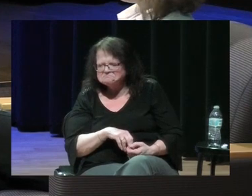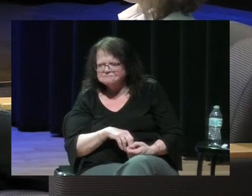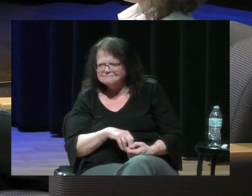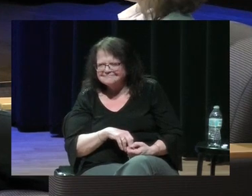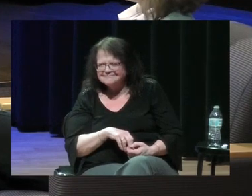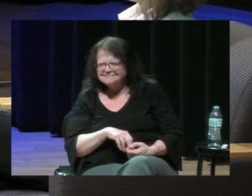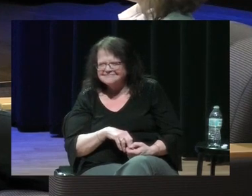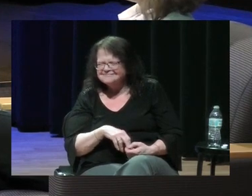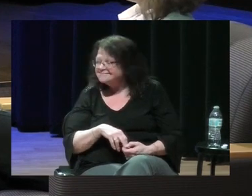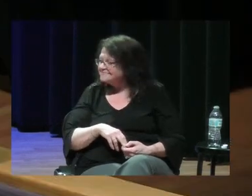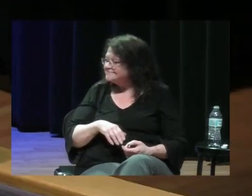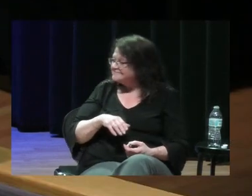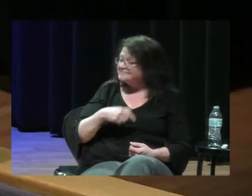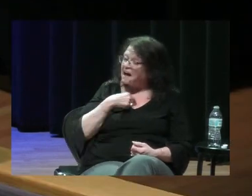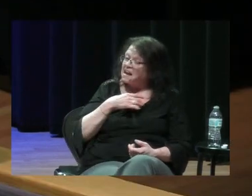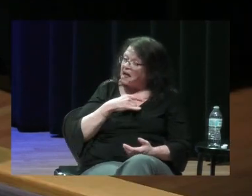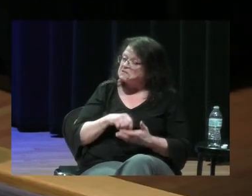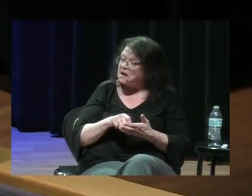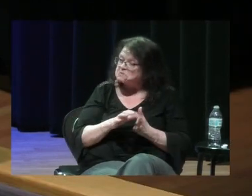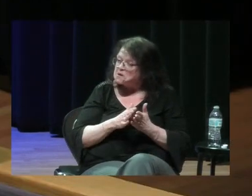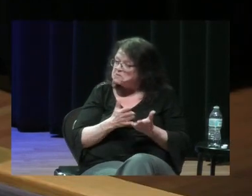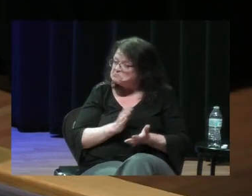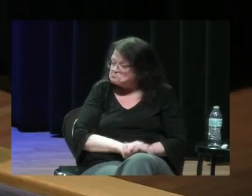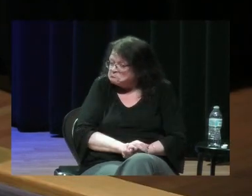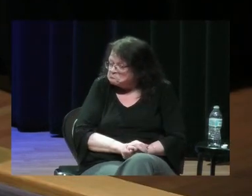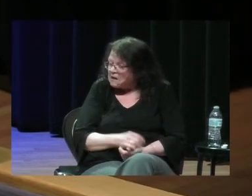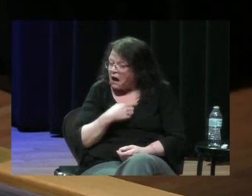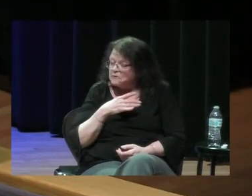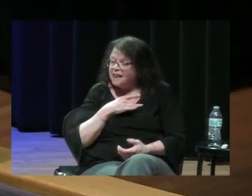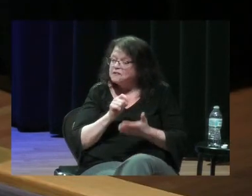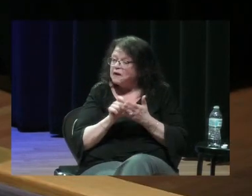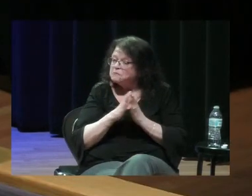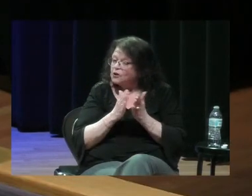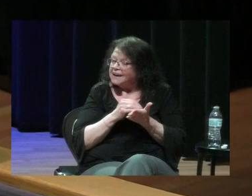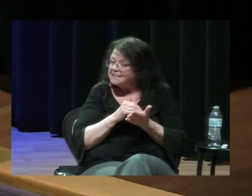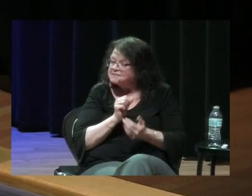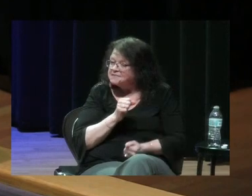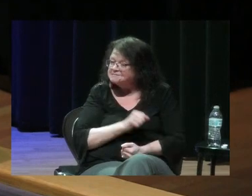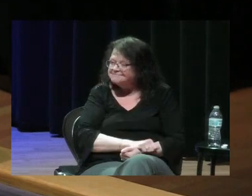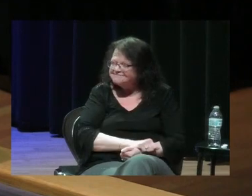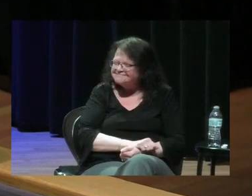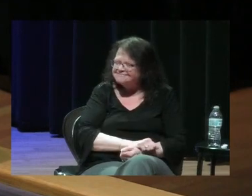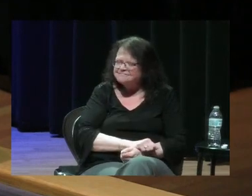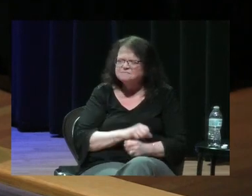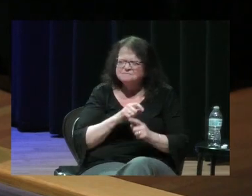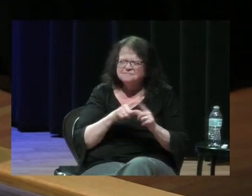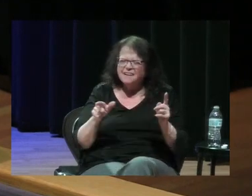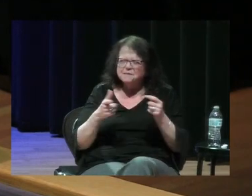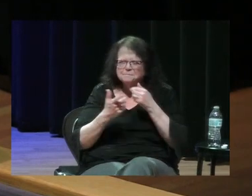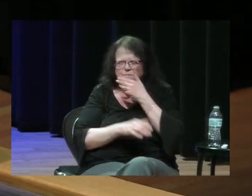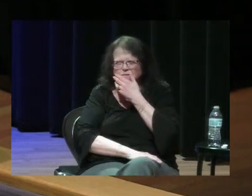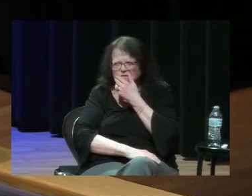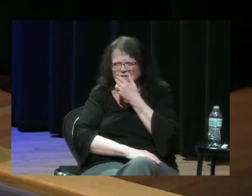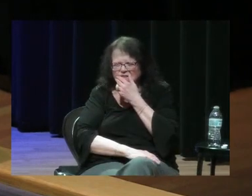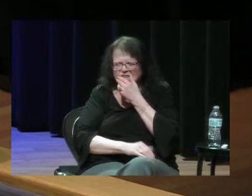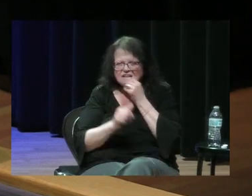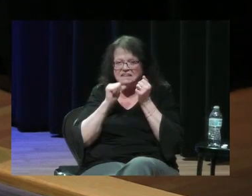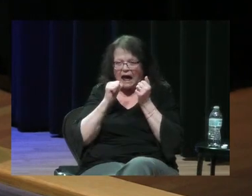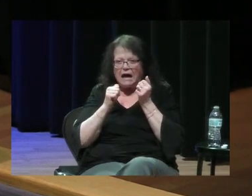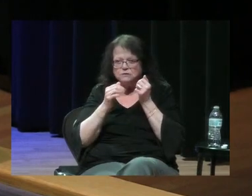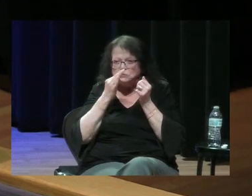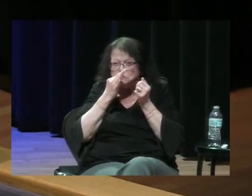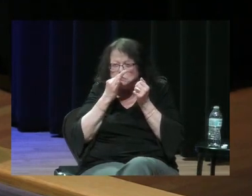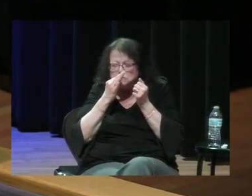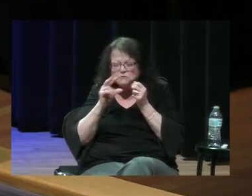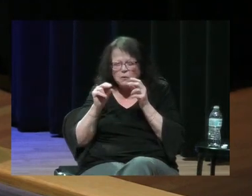I like writing books. So I would like to write a book again. But no, not any immediate plans. I don't even have